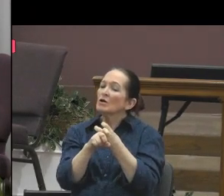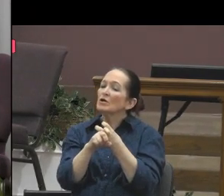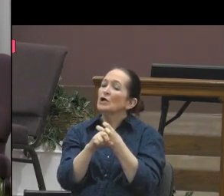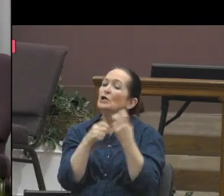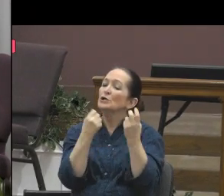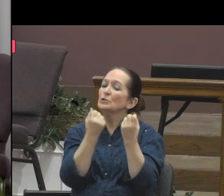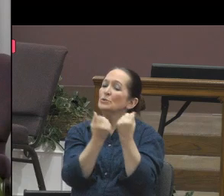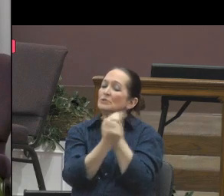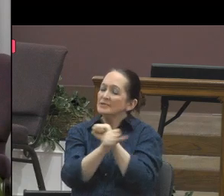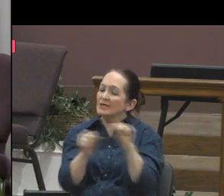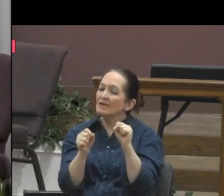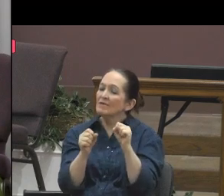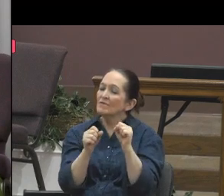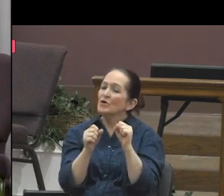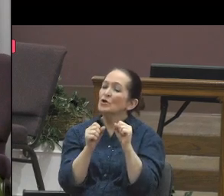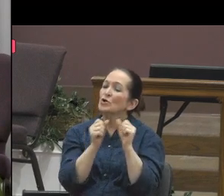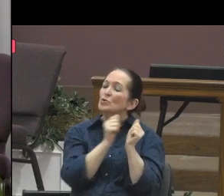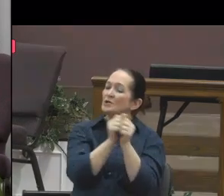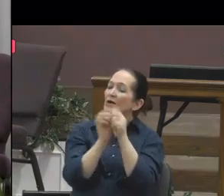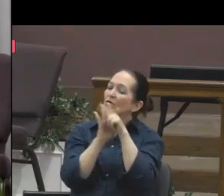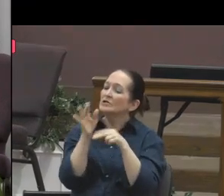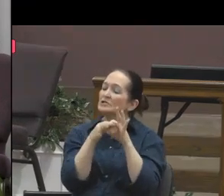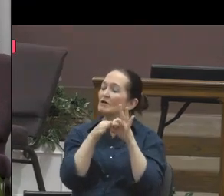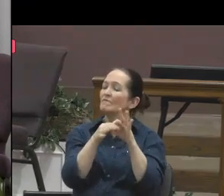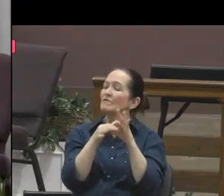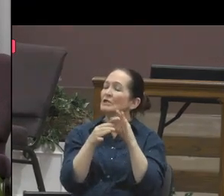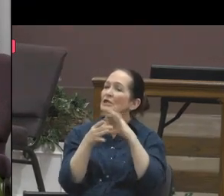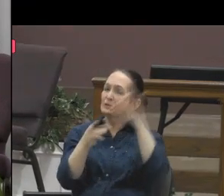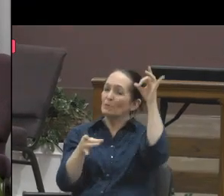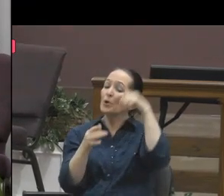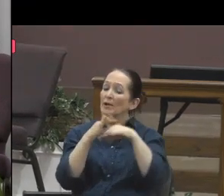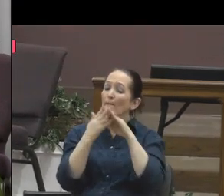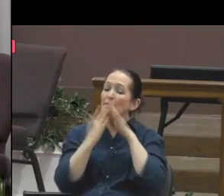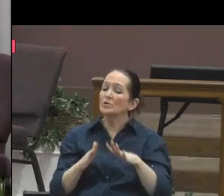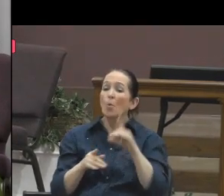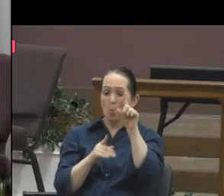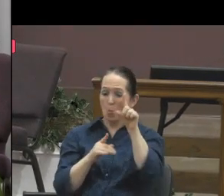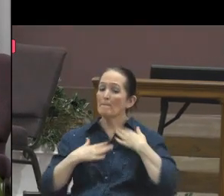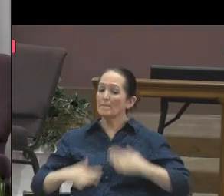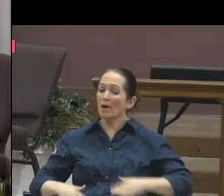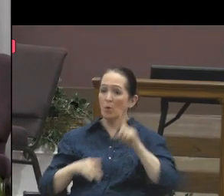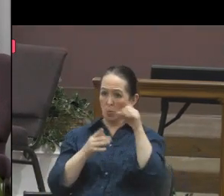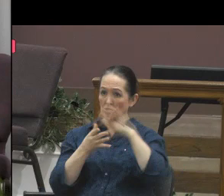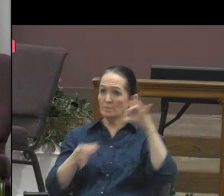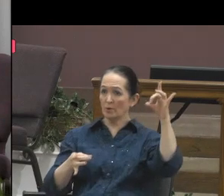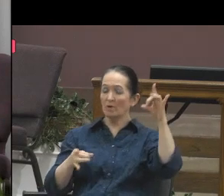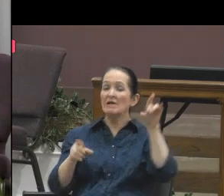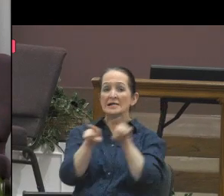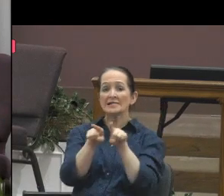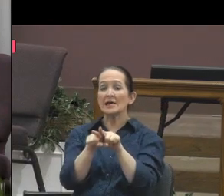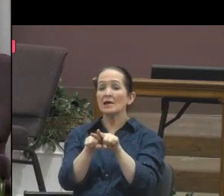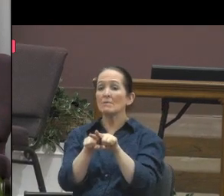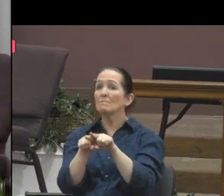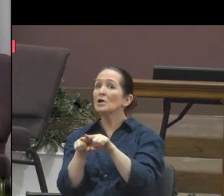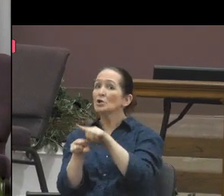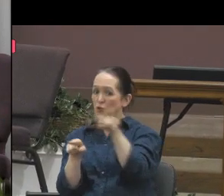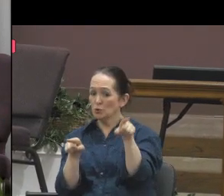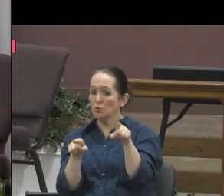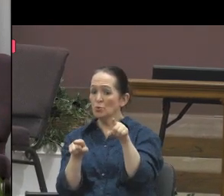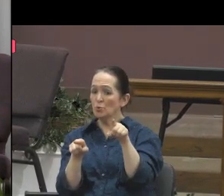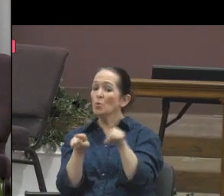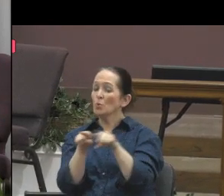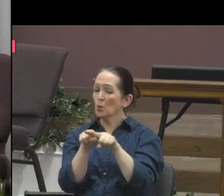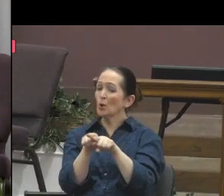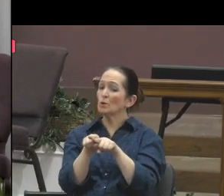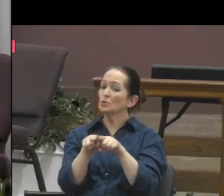of peace. There is one body and one Spirit, just as also you were called in one